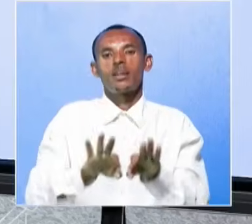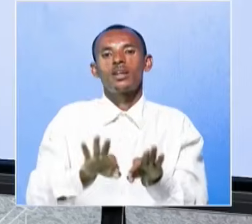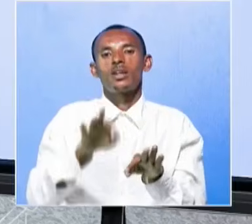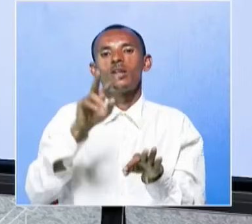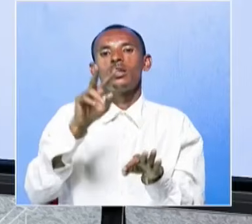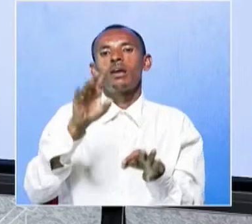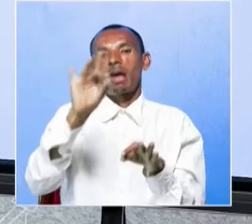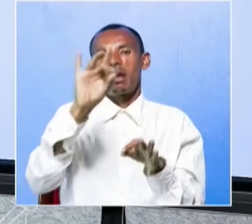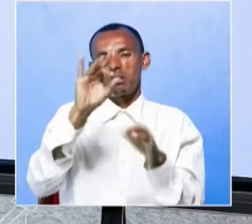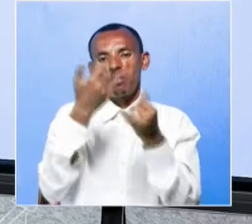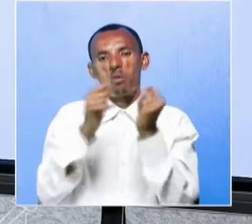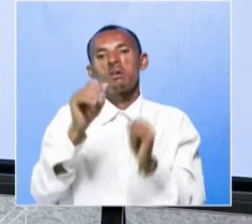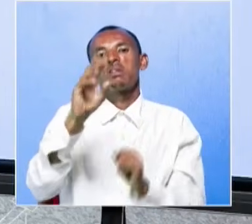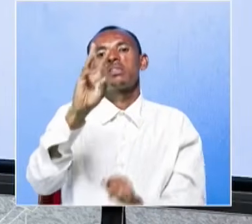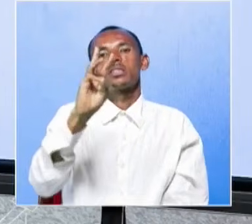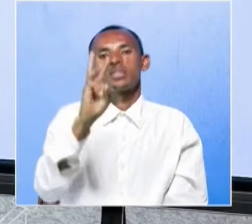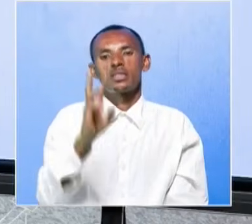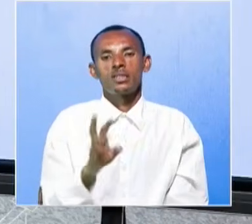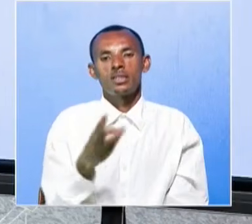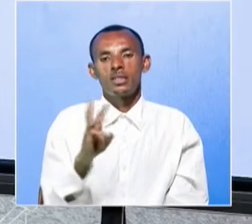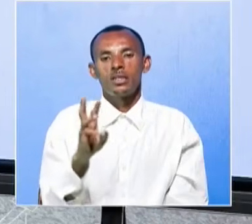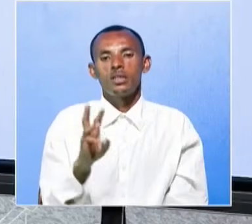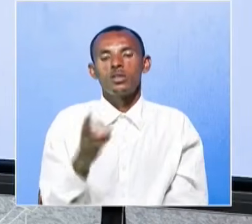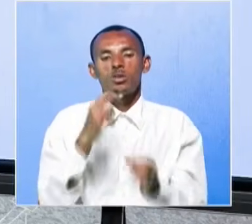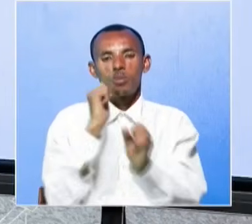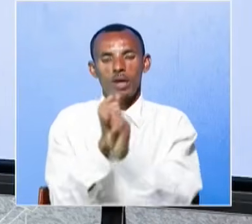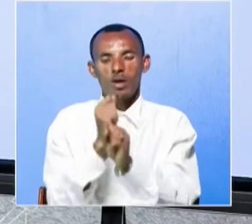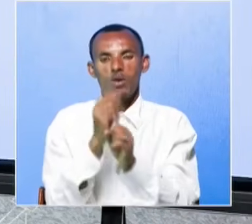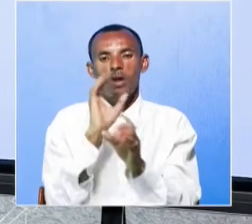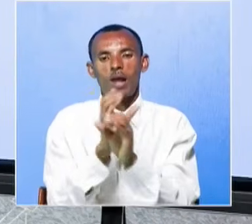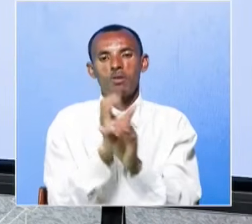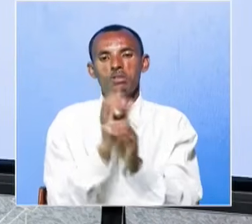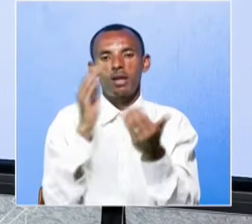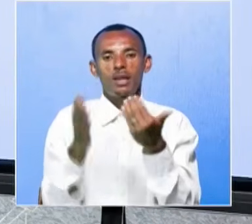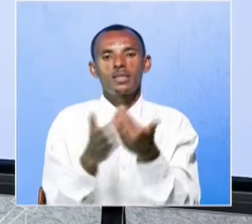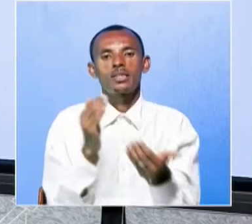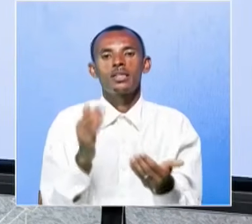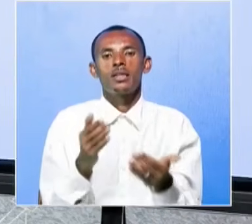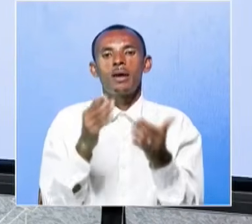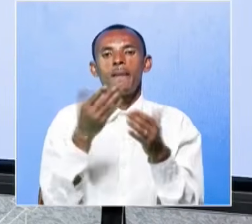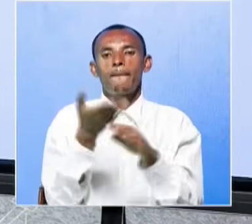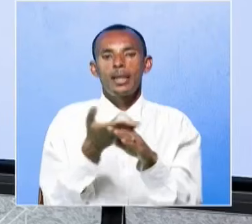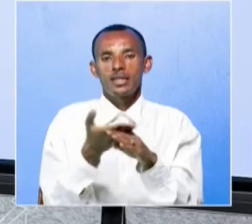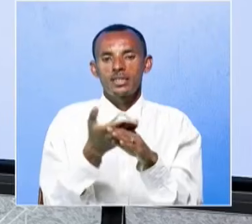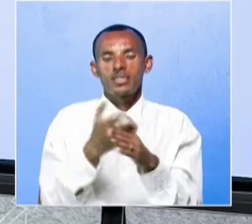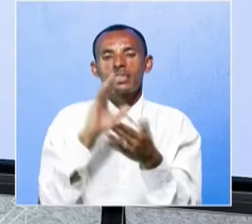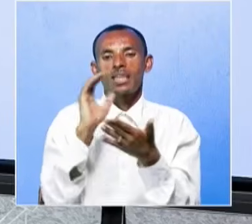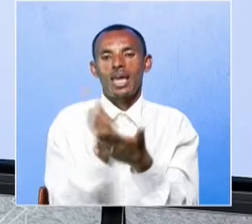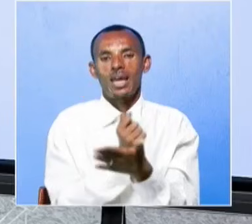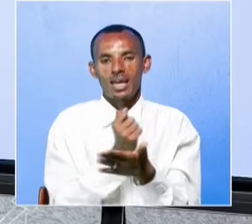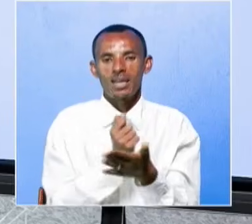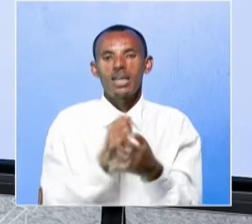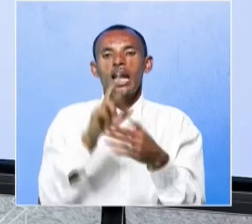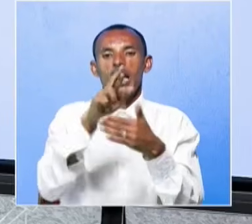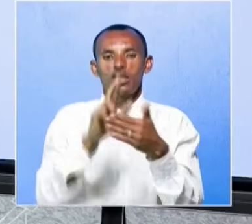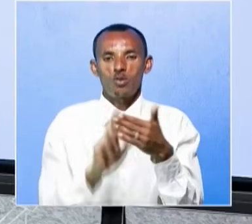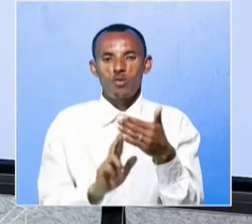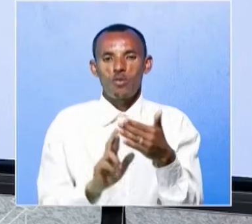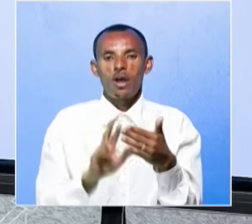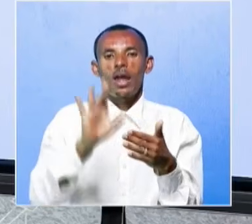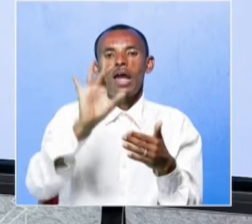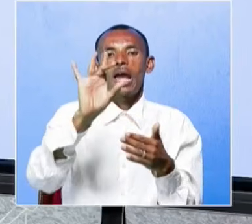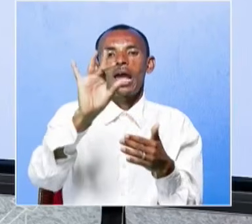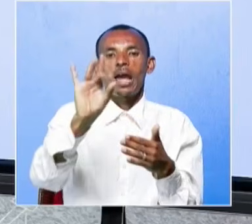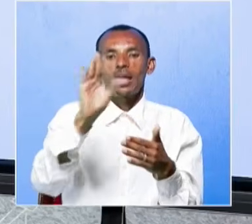8 over 16, okay? To make your calculation easier, please take the ratio of 8